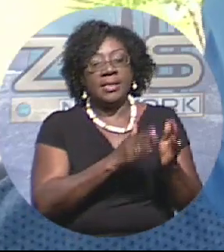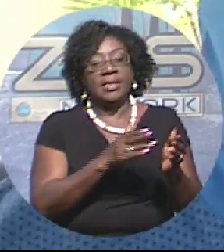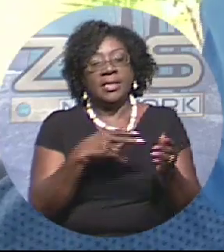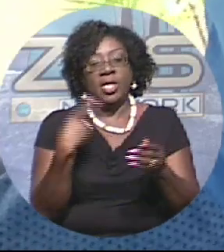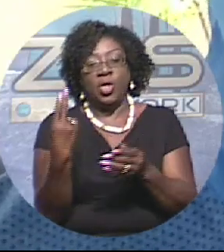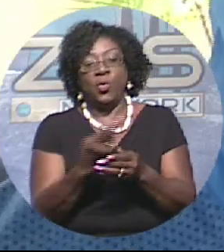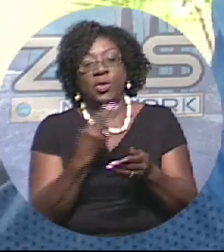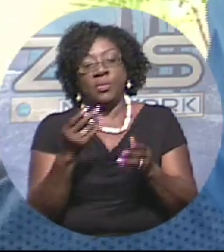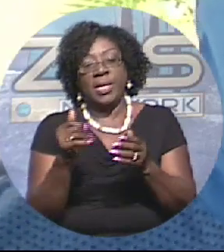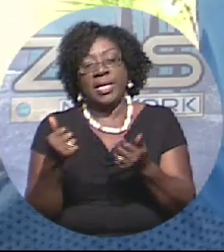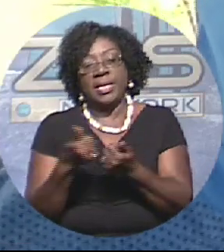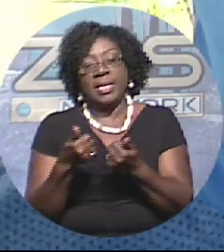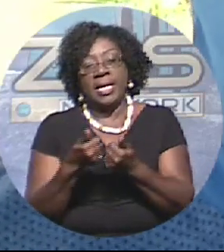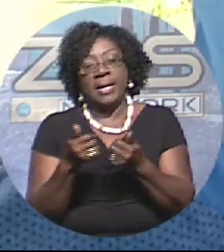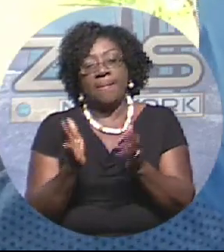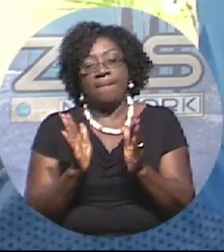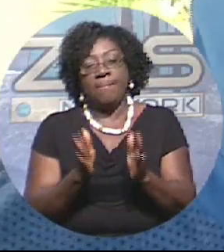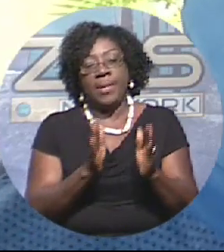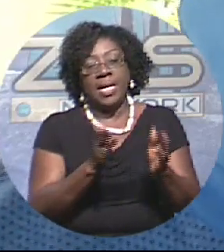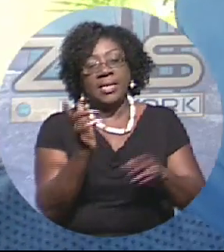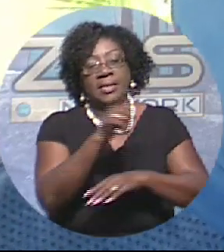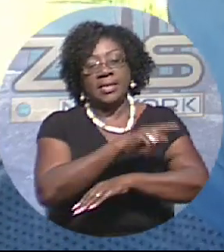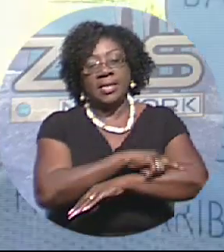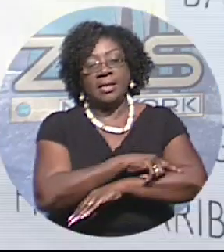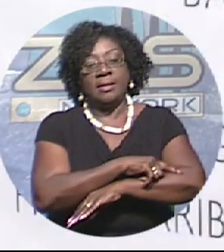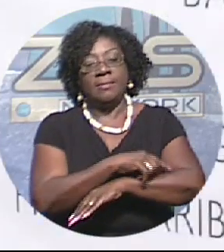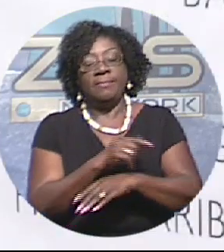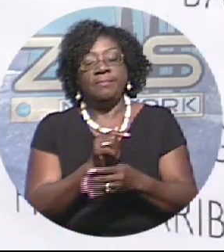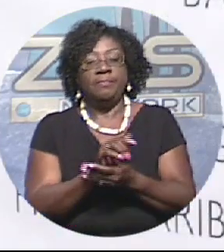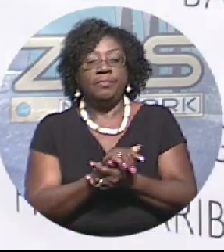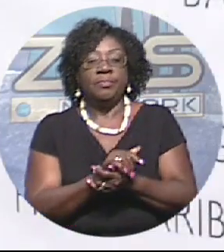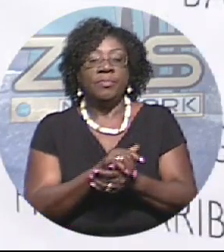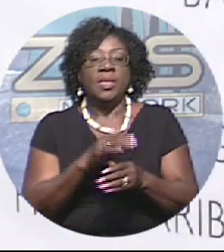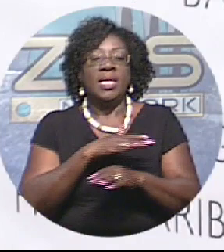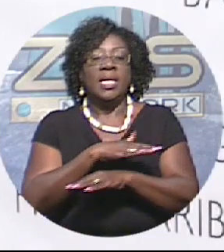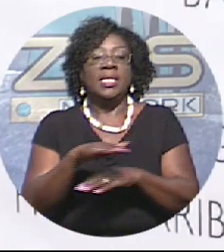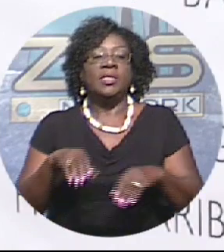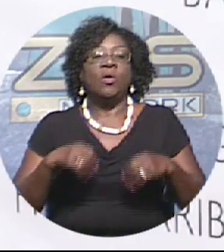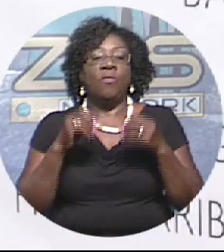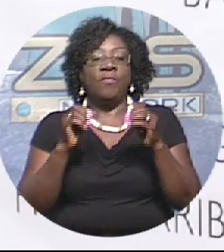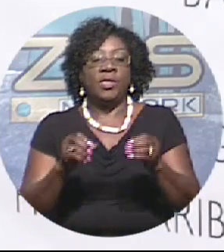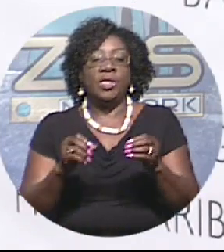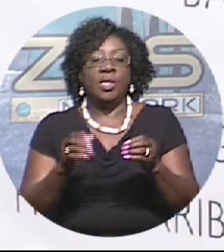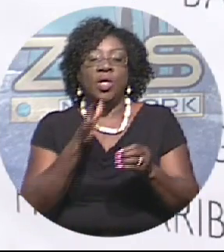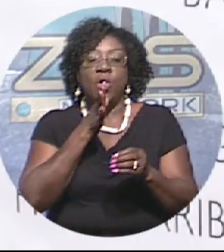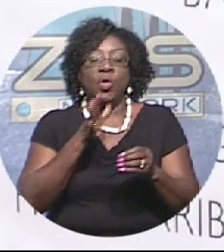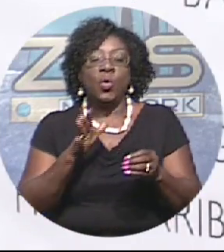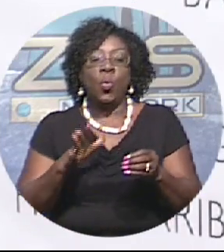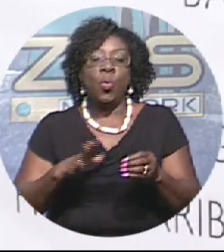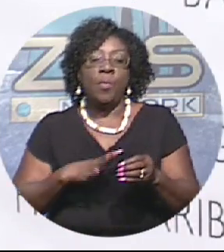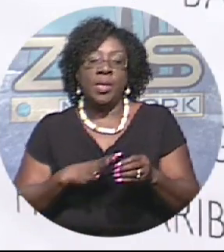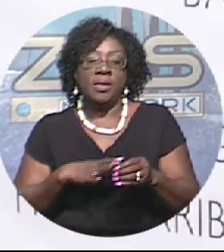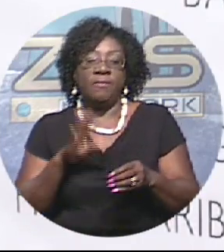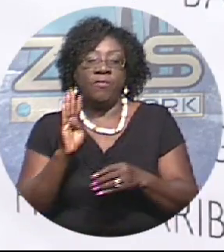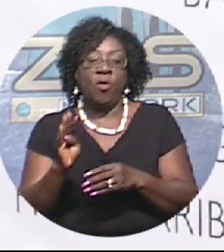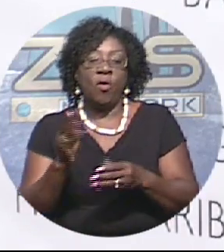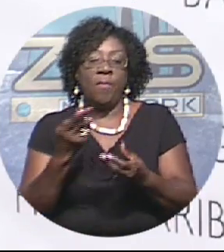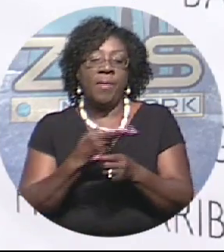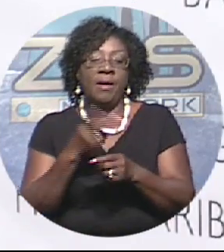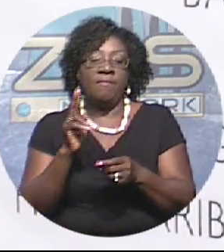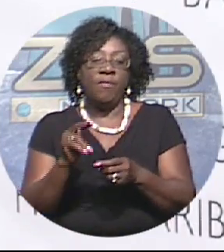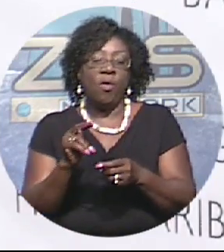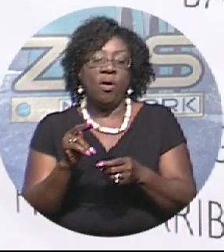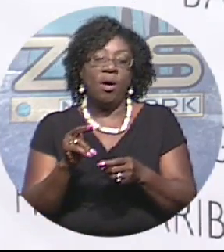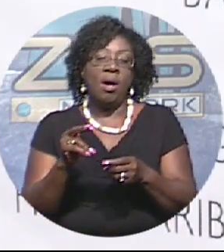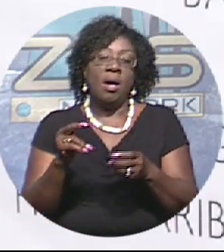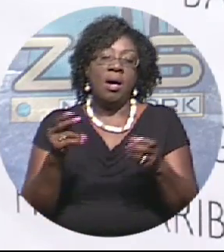between today and the first 3 days. It's official. The women's 4x400 meters team will be